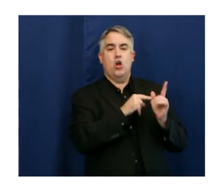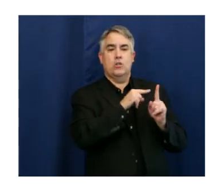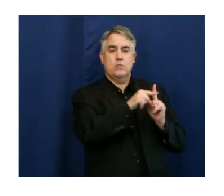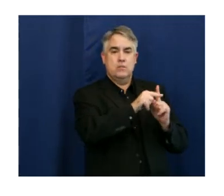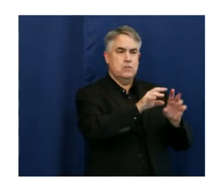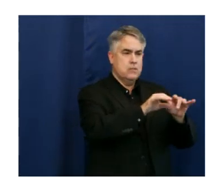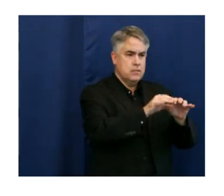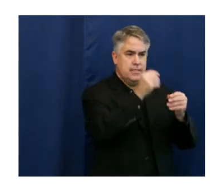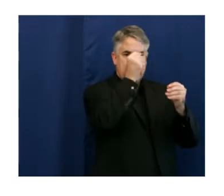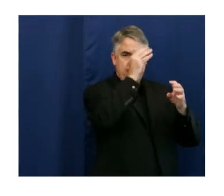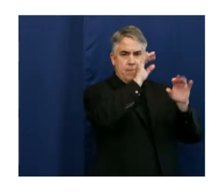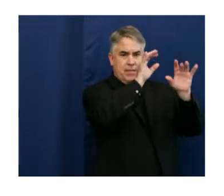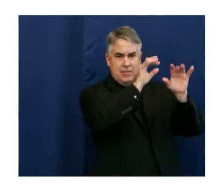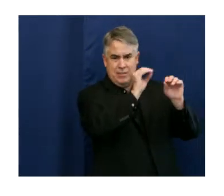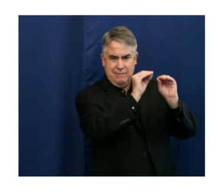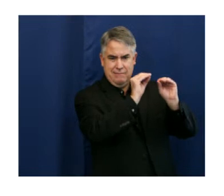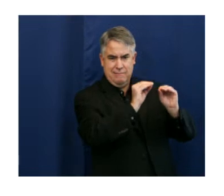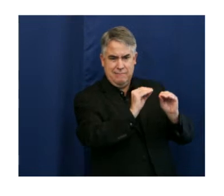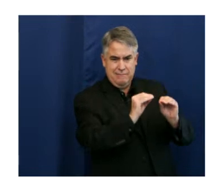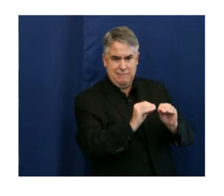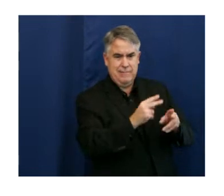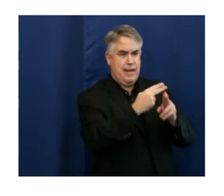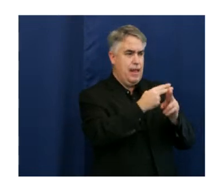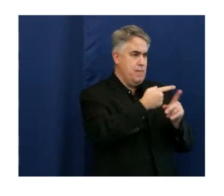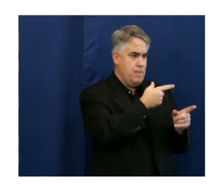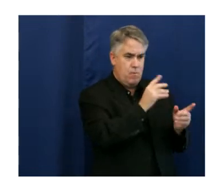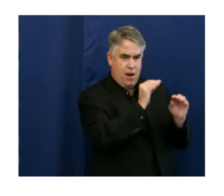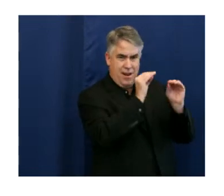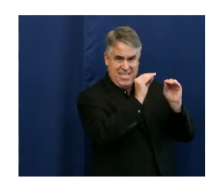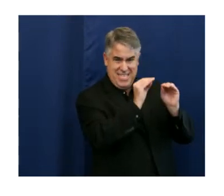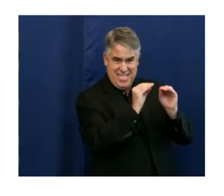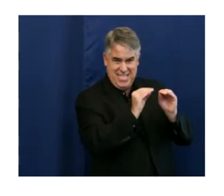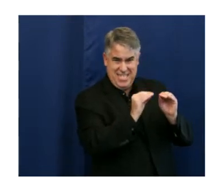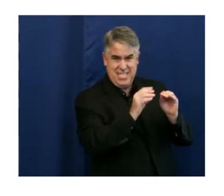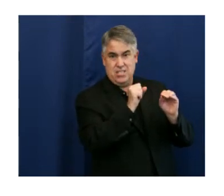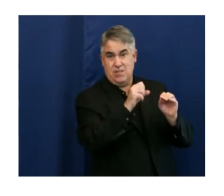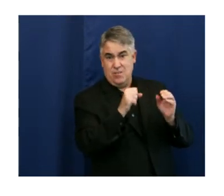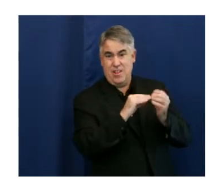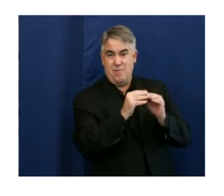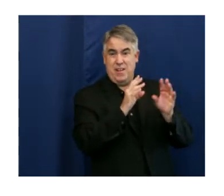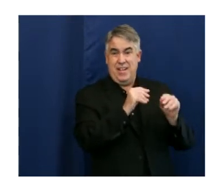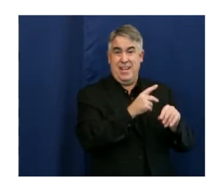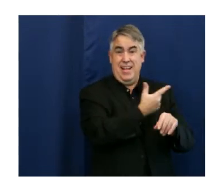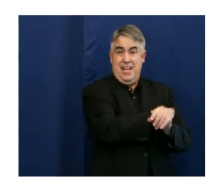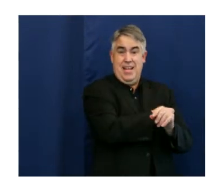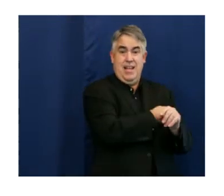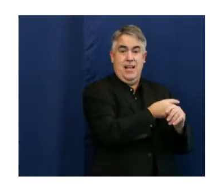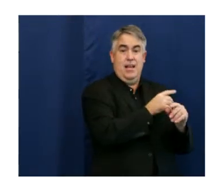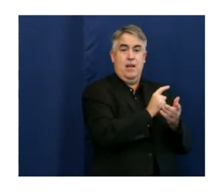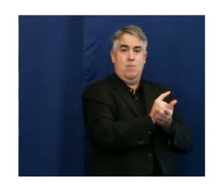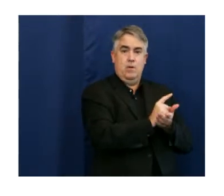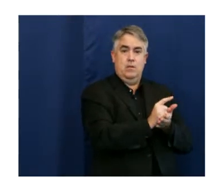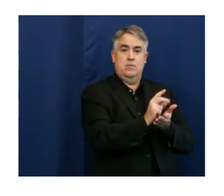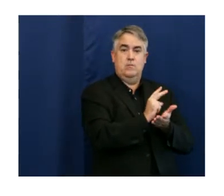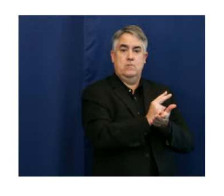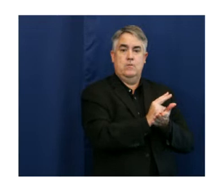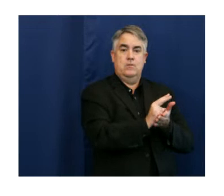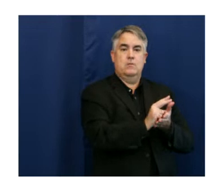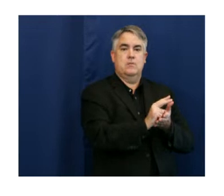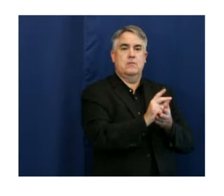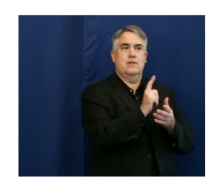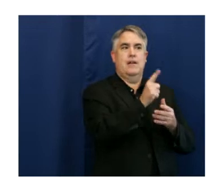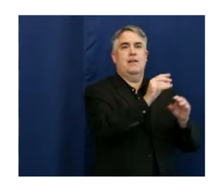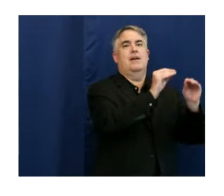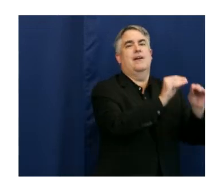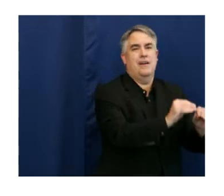Immunization Registry. There's some times where it may be several weeks after the vaccine administered before it is uploaded into the system. And so what we